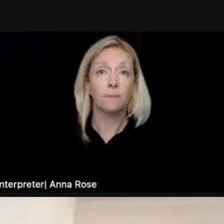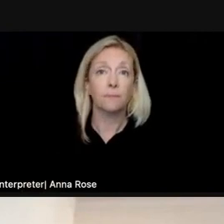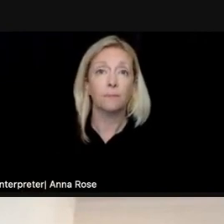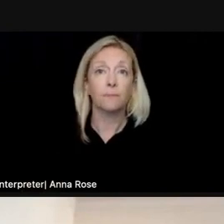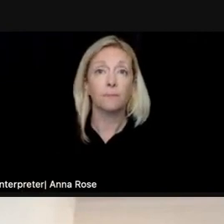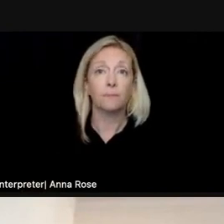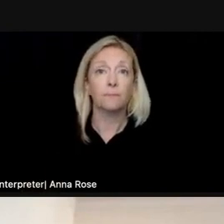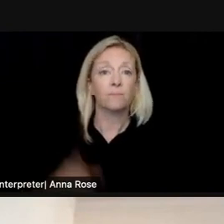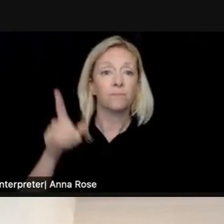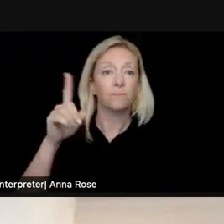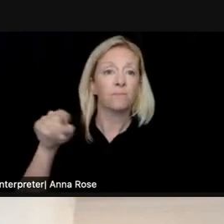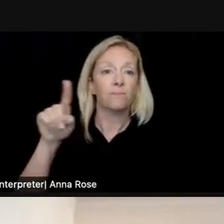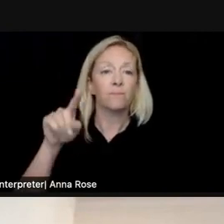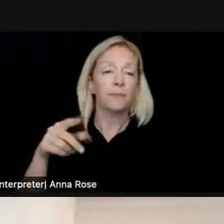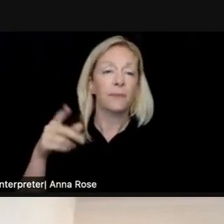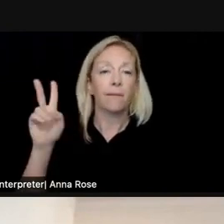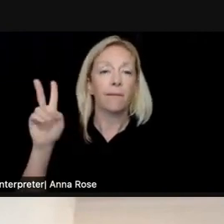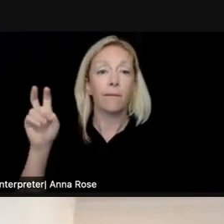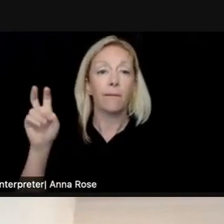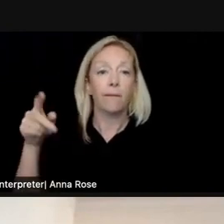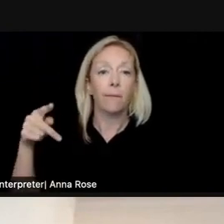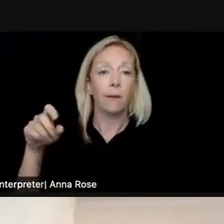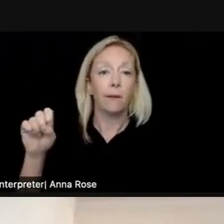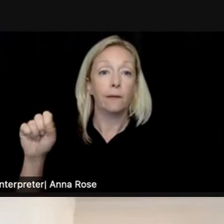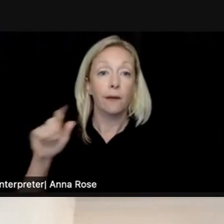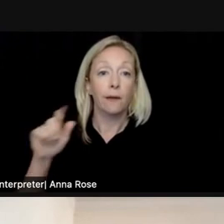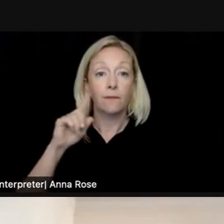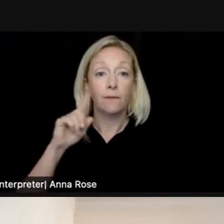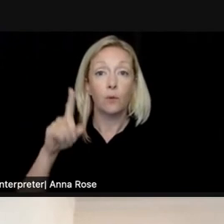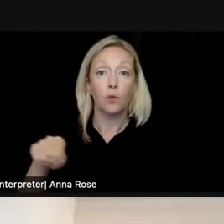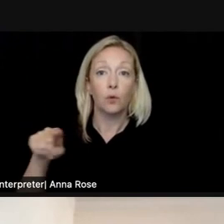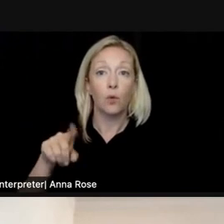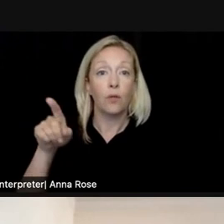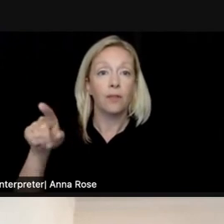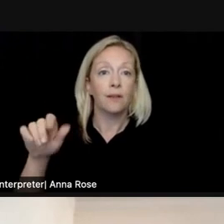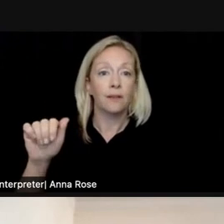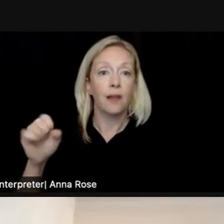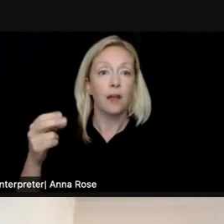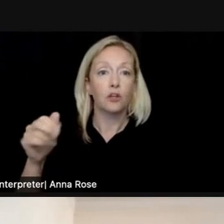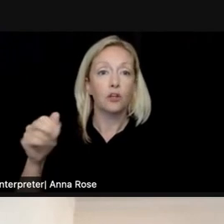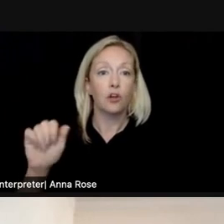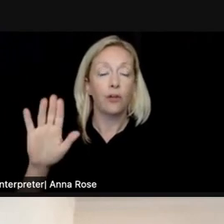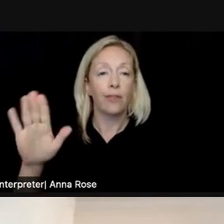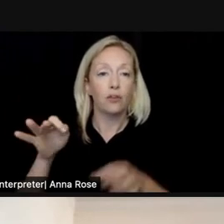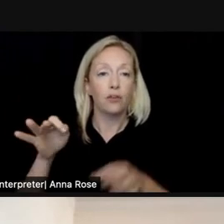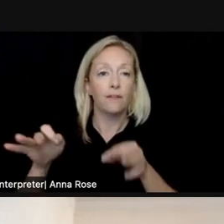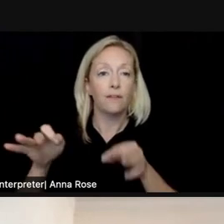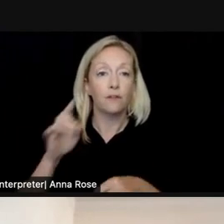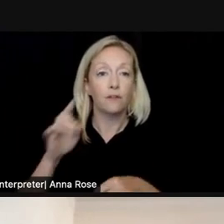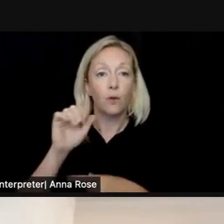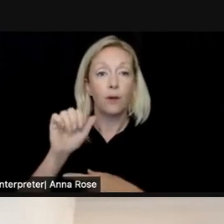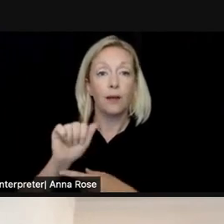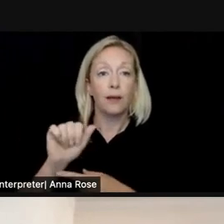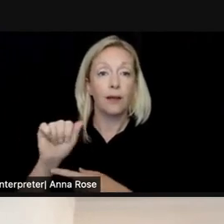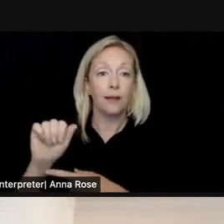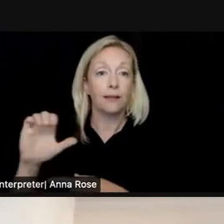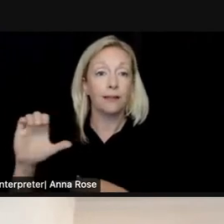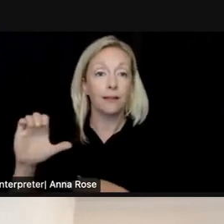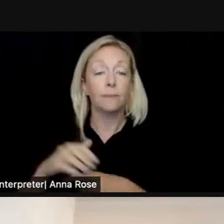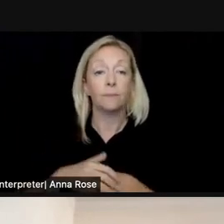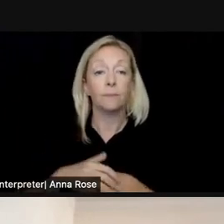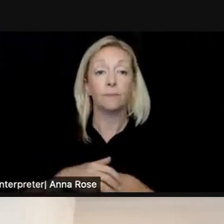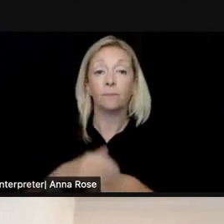So this is just like a public service announcement for you guys. This is ASHA's definition of AAC, and that